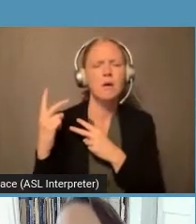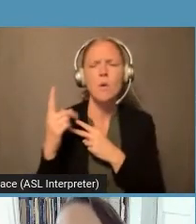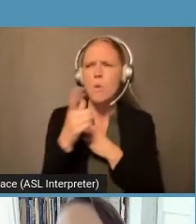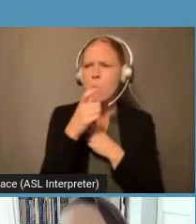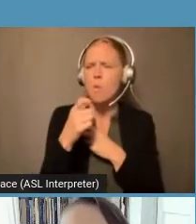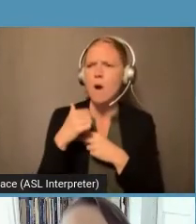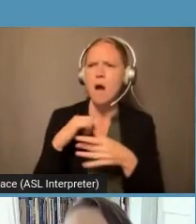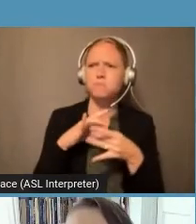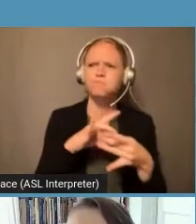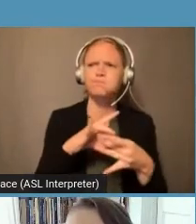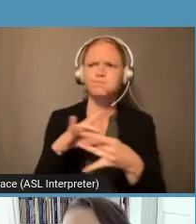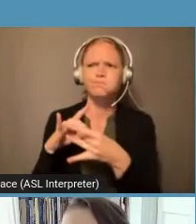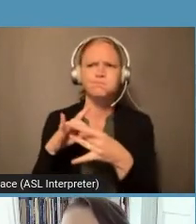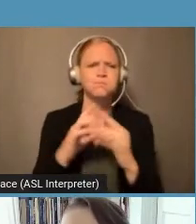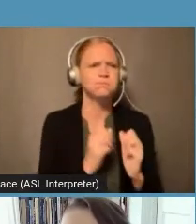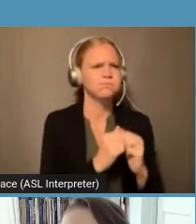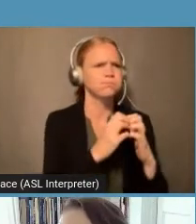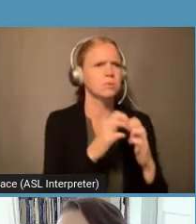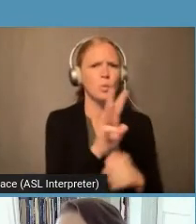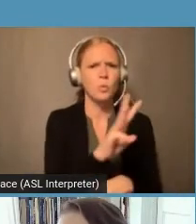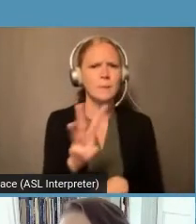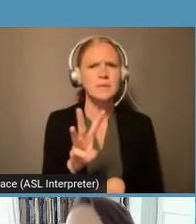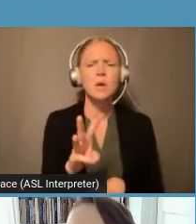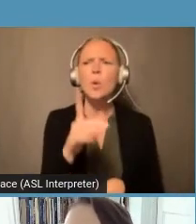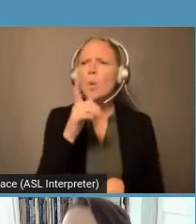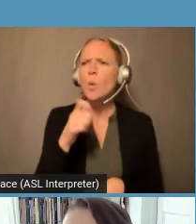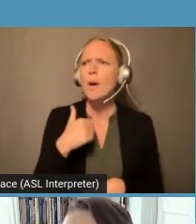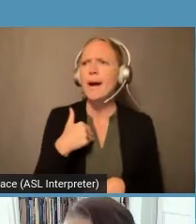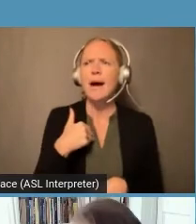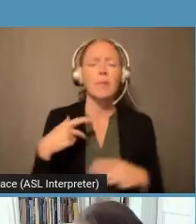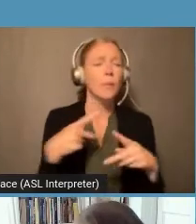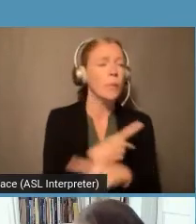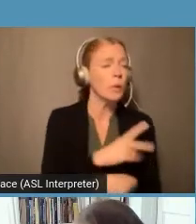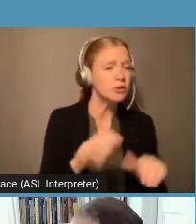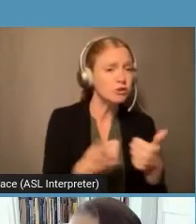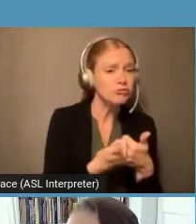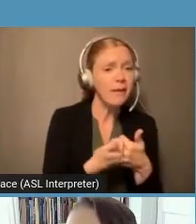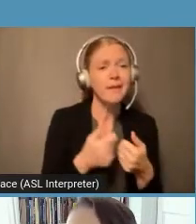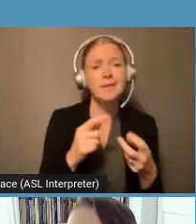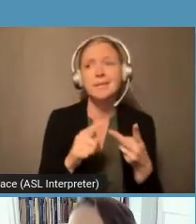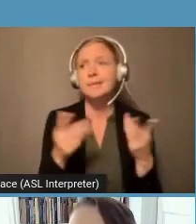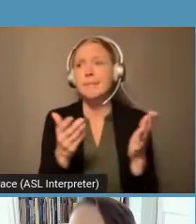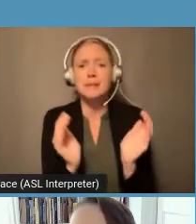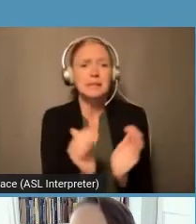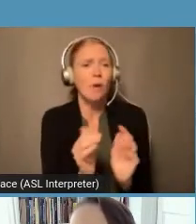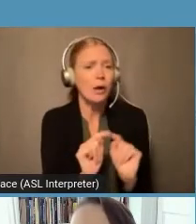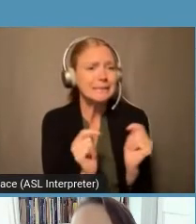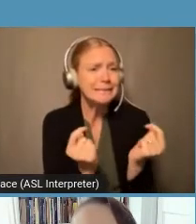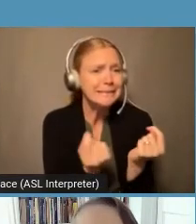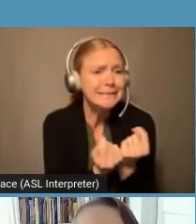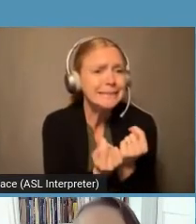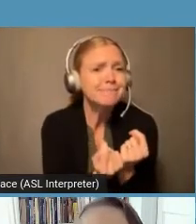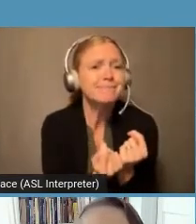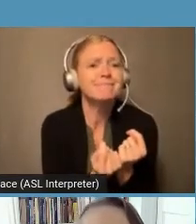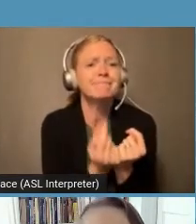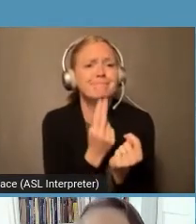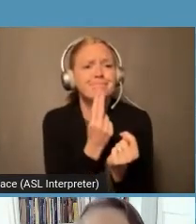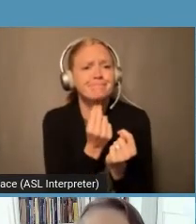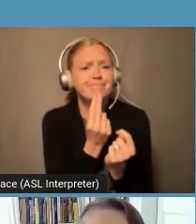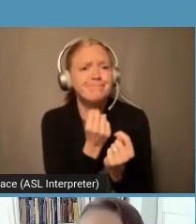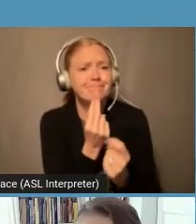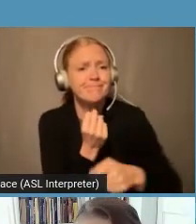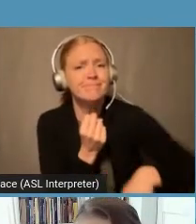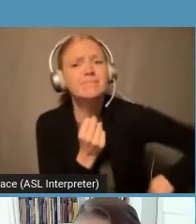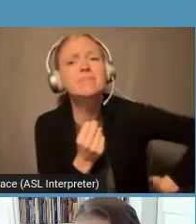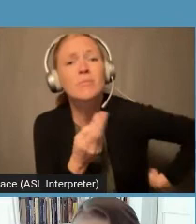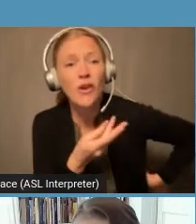websites, who has had the biggest challenge, the smallest teams, and there are a couple of local